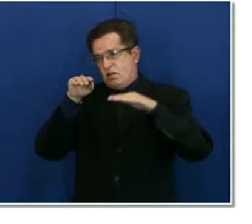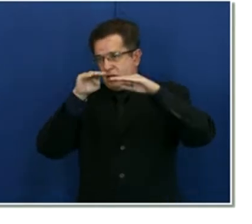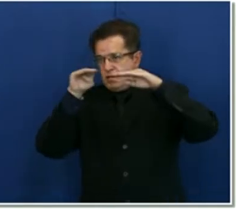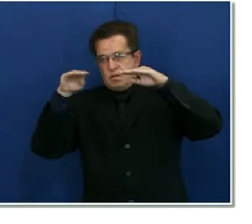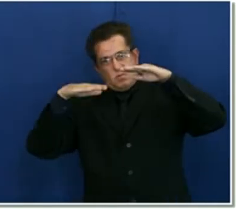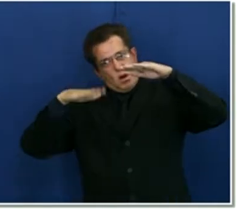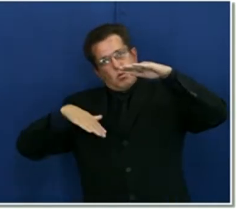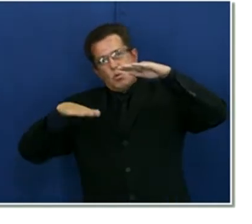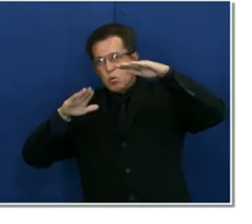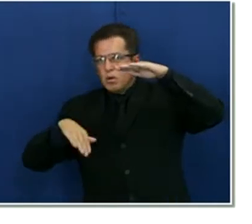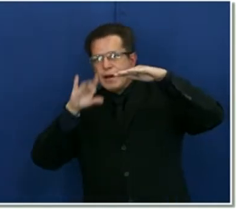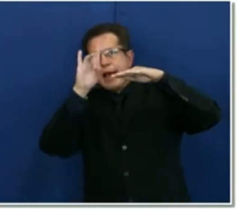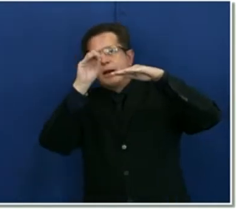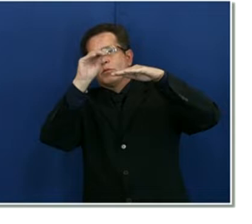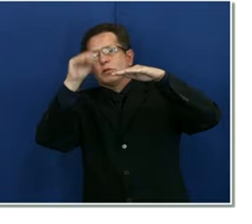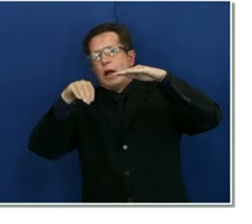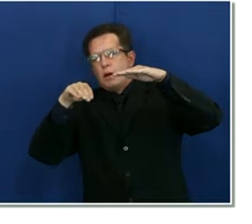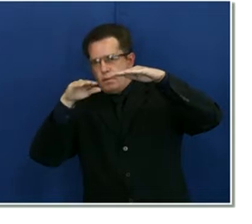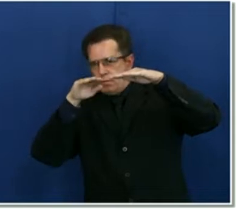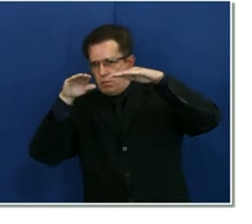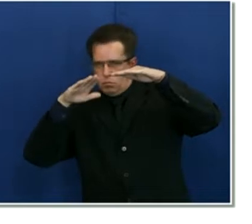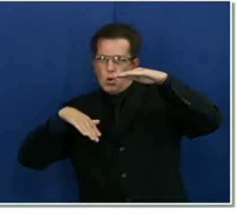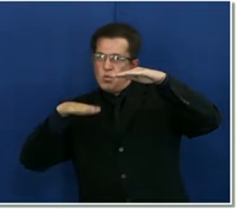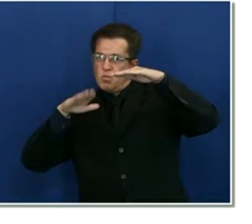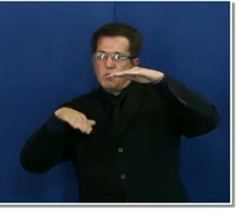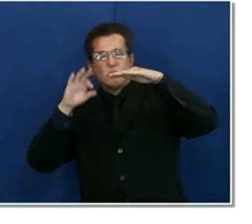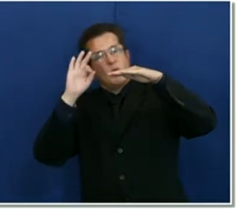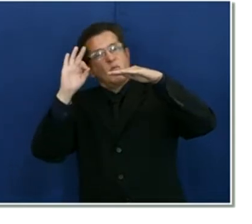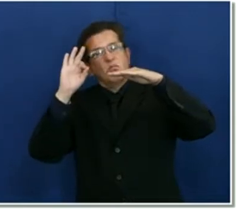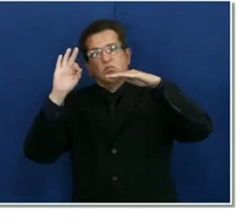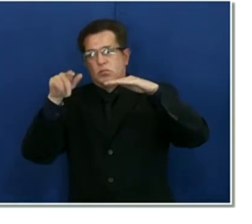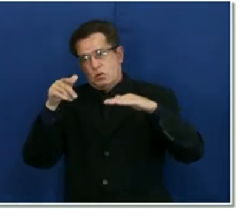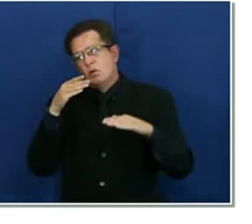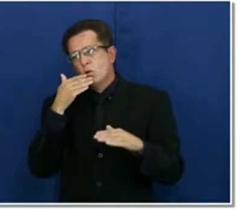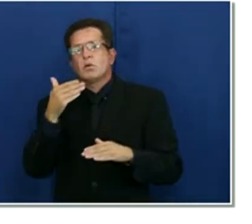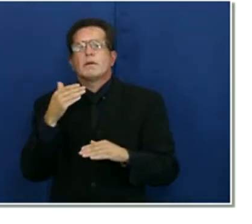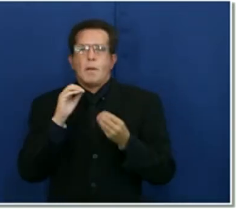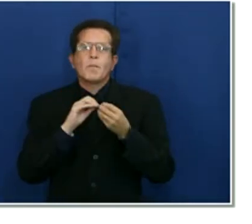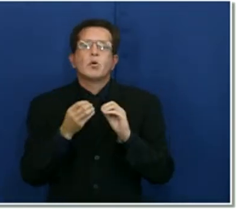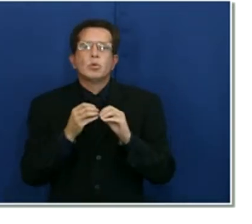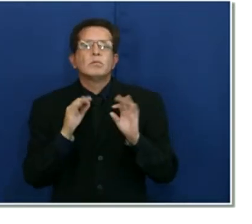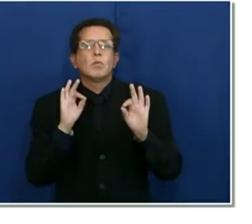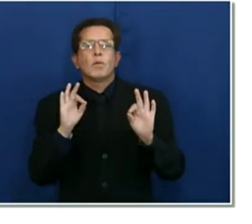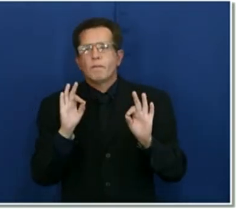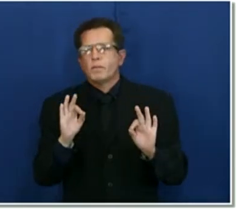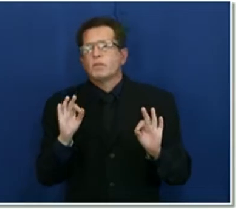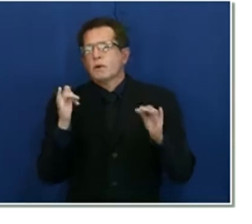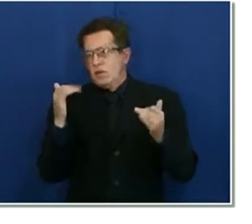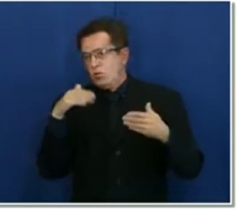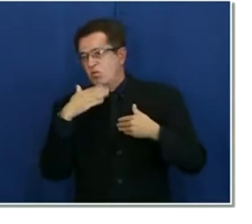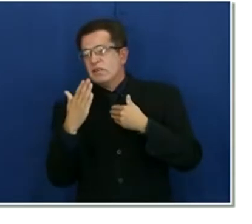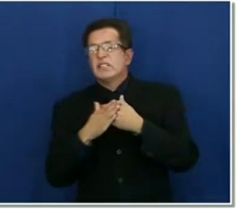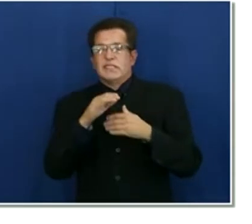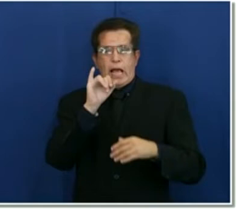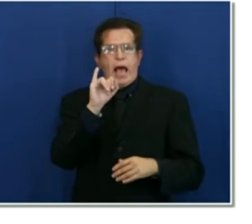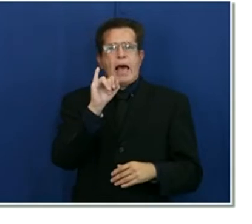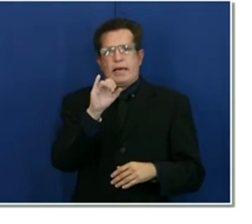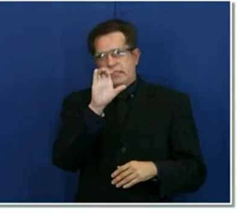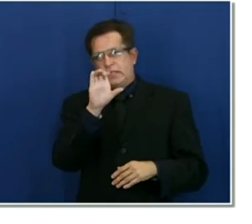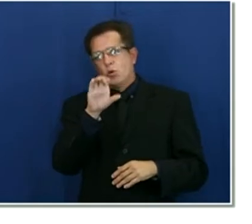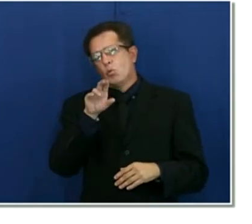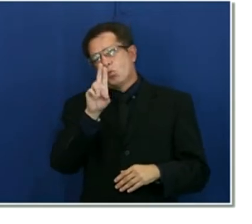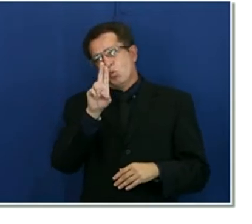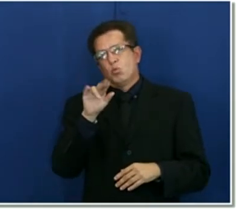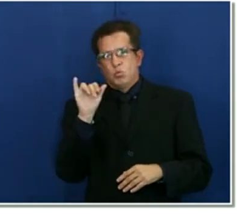us holding steady below the 80% occupancy number. Next chart for us today, our ICU bed occupancy,